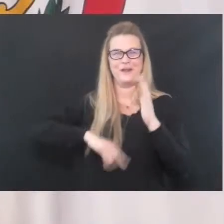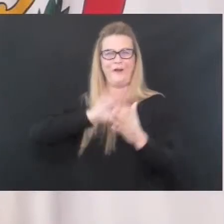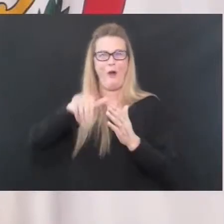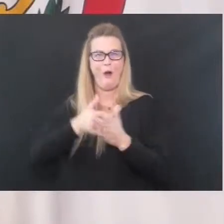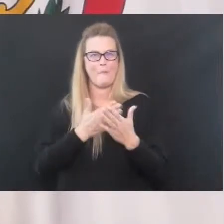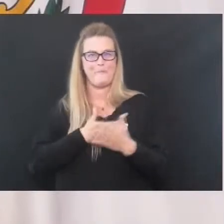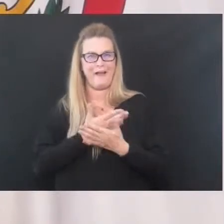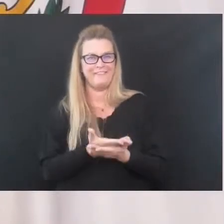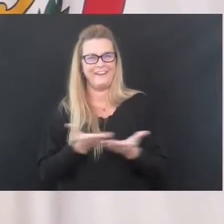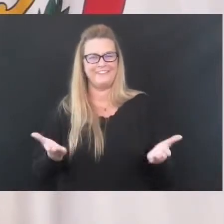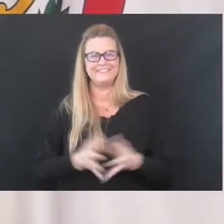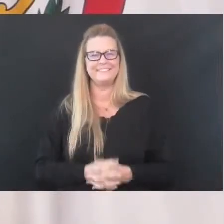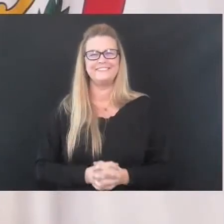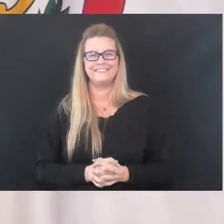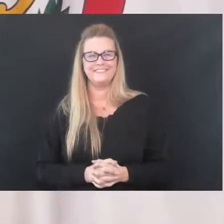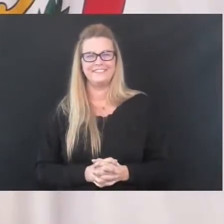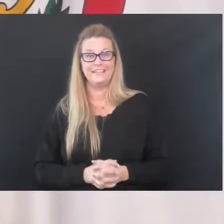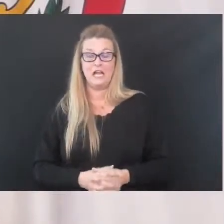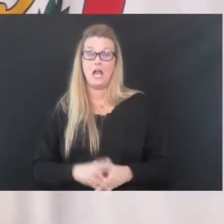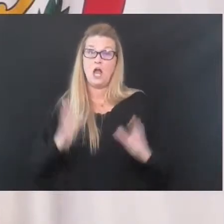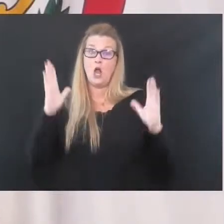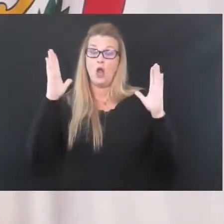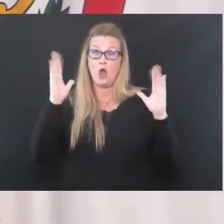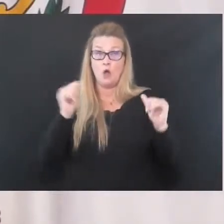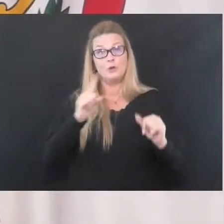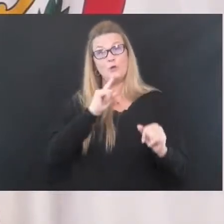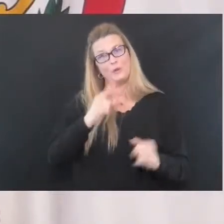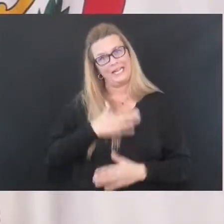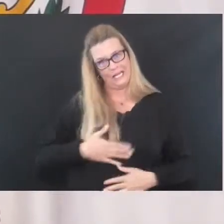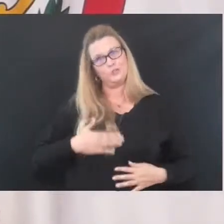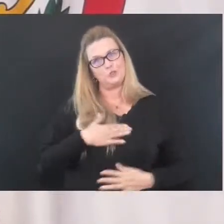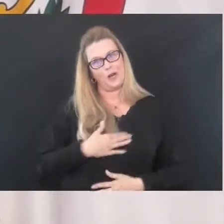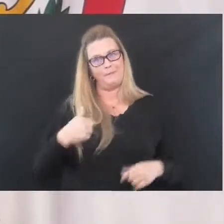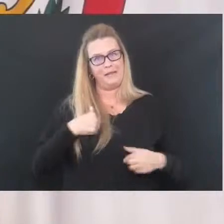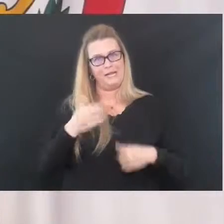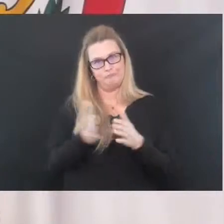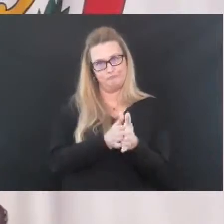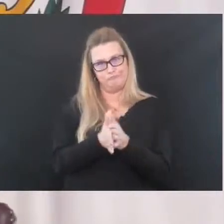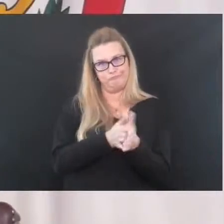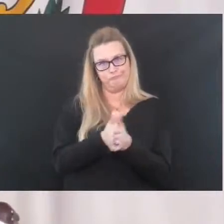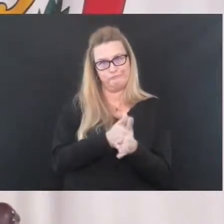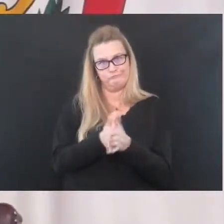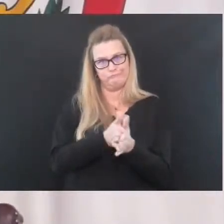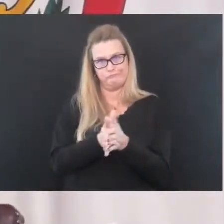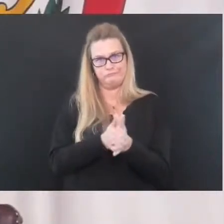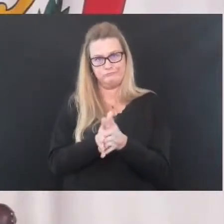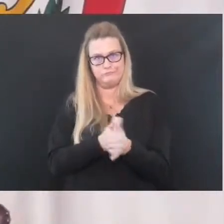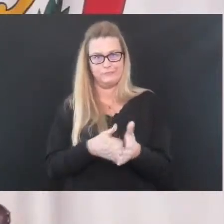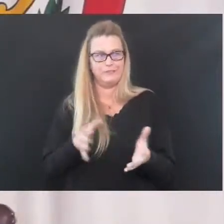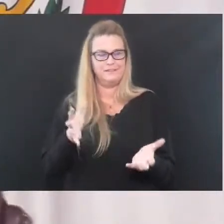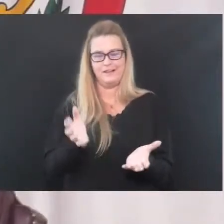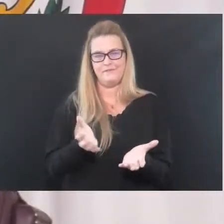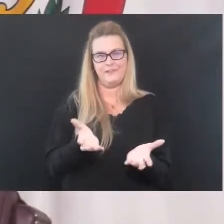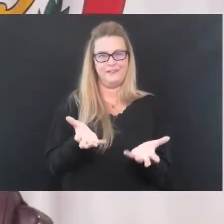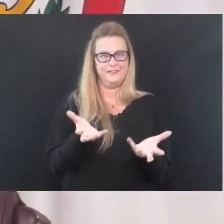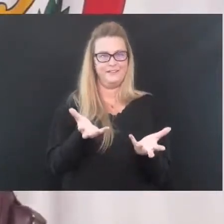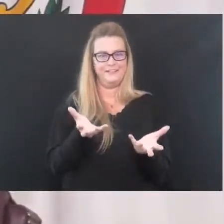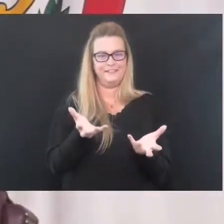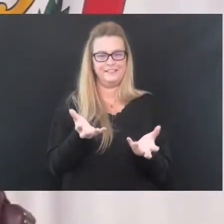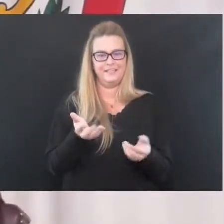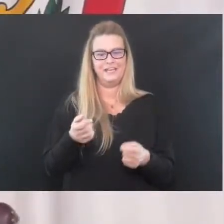and I hope you really enjoyed me getting going in a lot of different directions there and grabbing a permanent marker